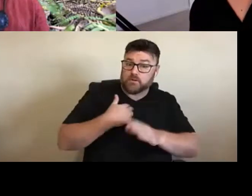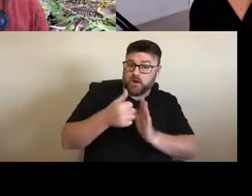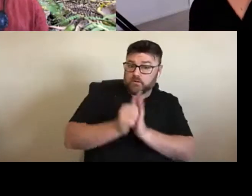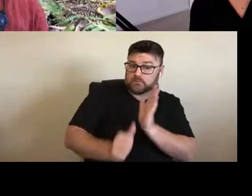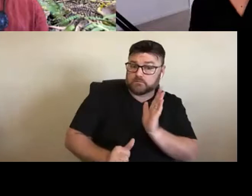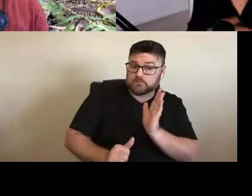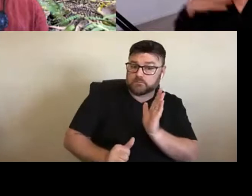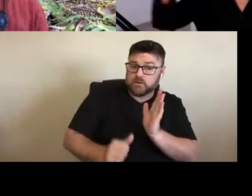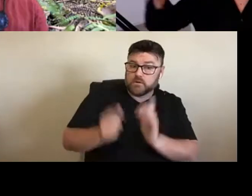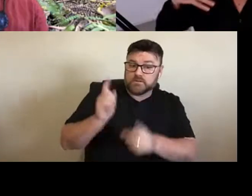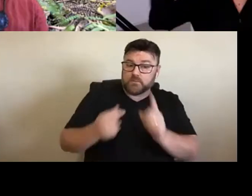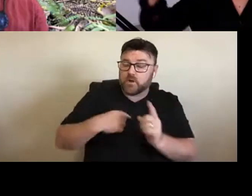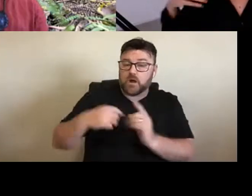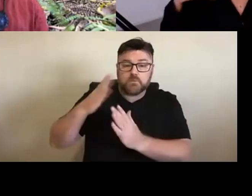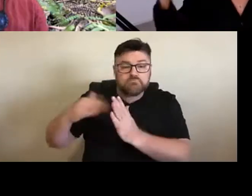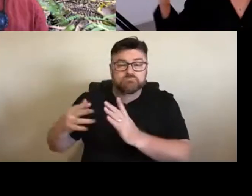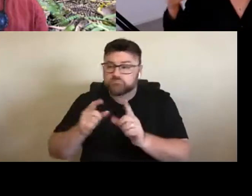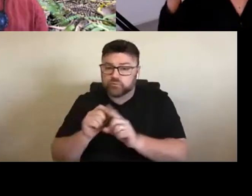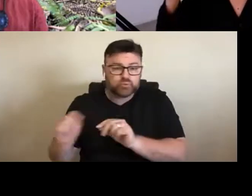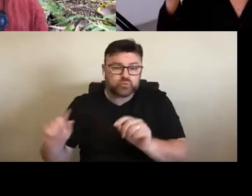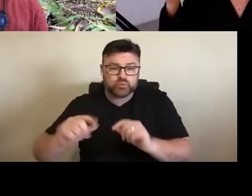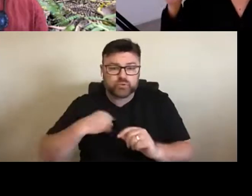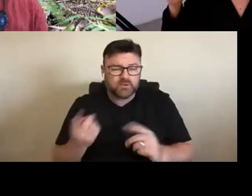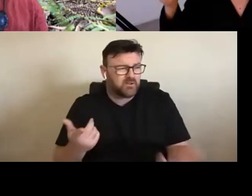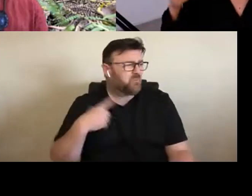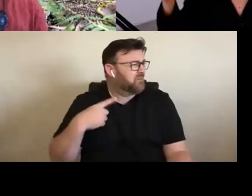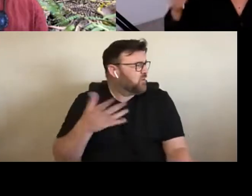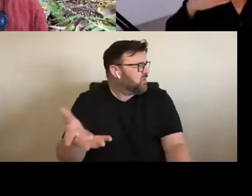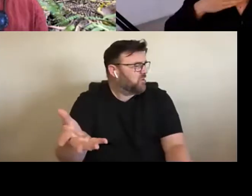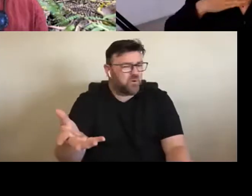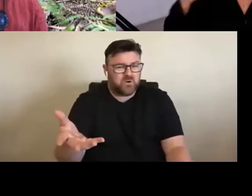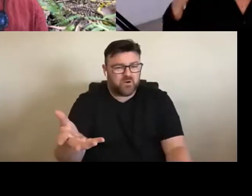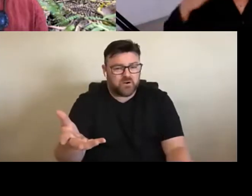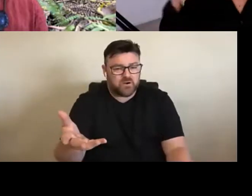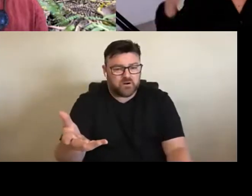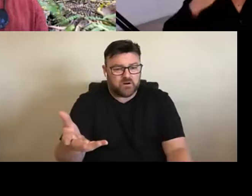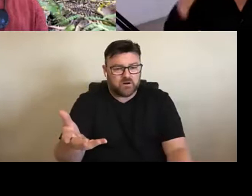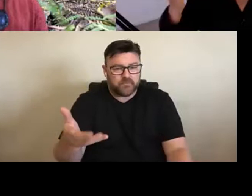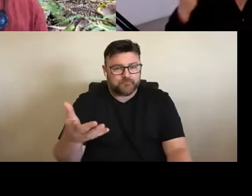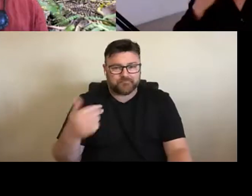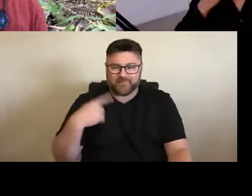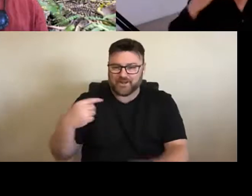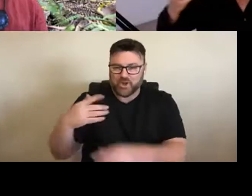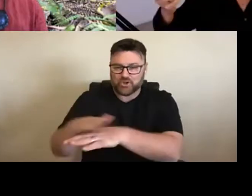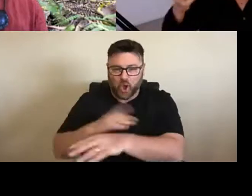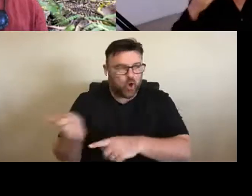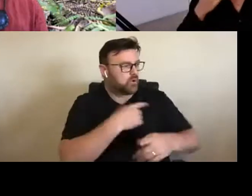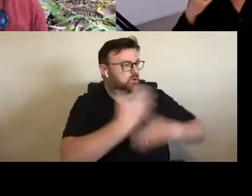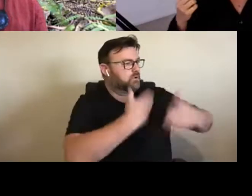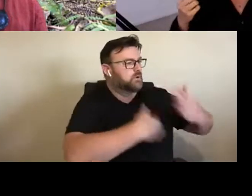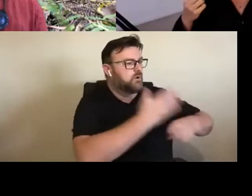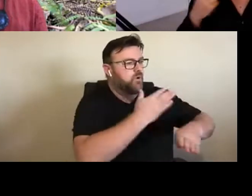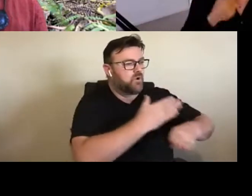this? I could be doing far more, you know, productive things. The irony is slowness and productivity. It's a constant push